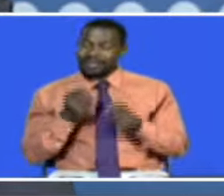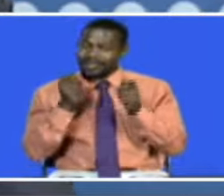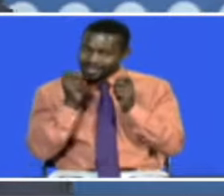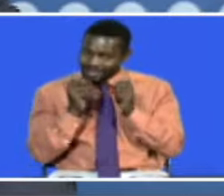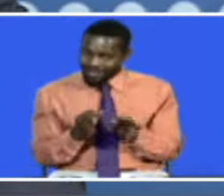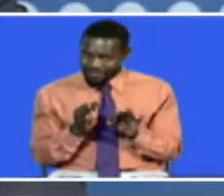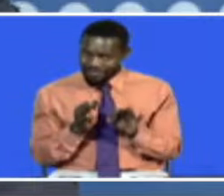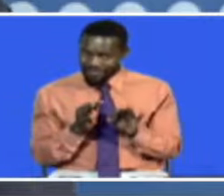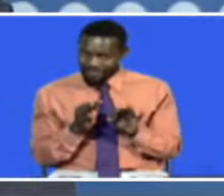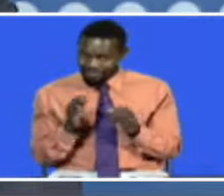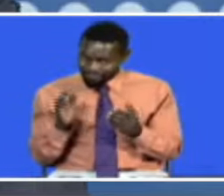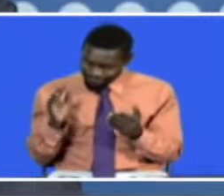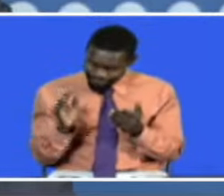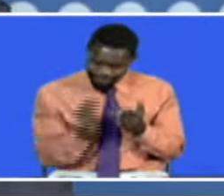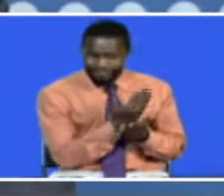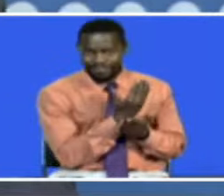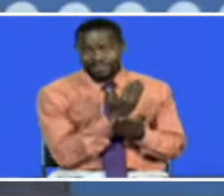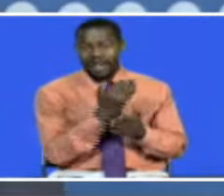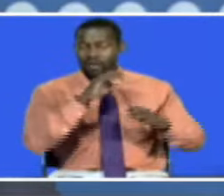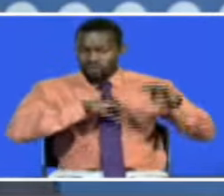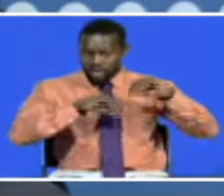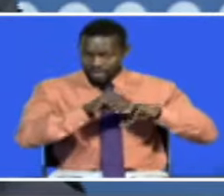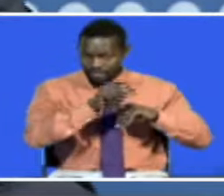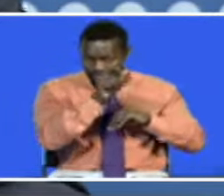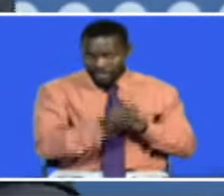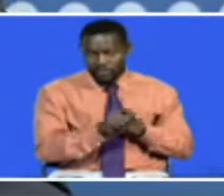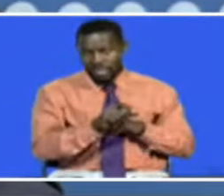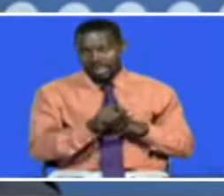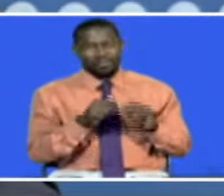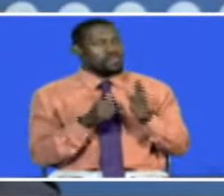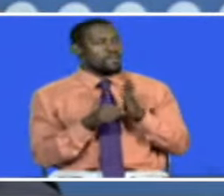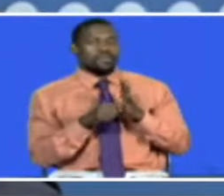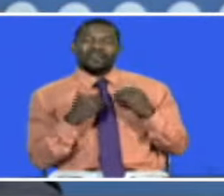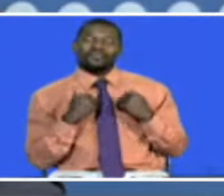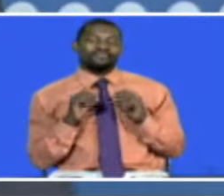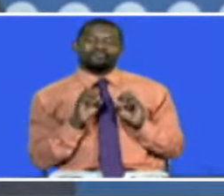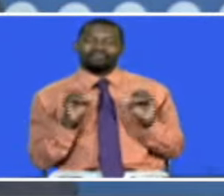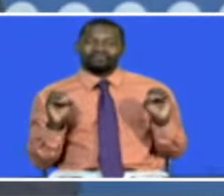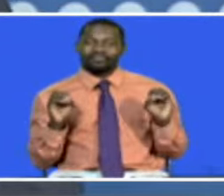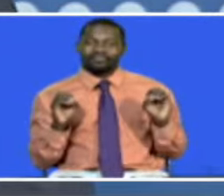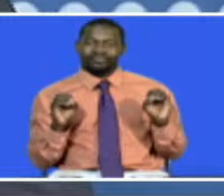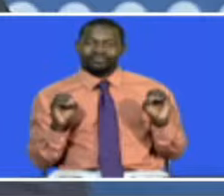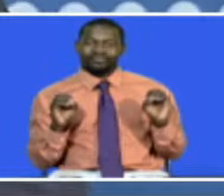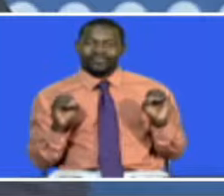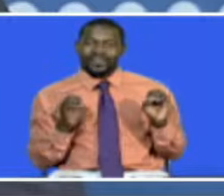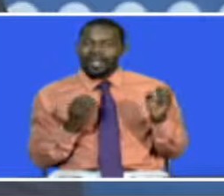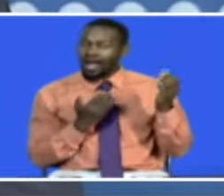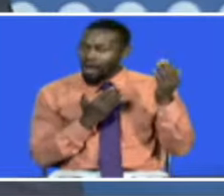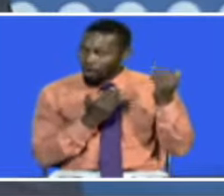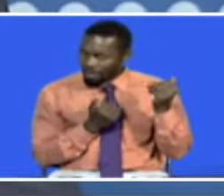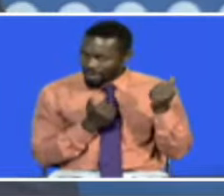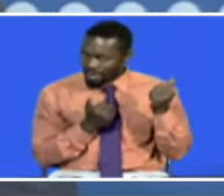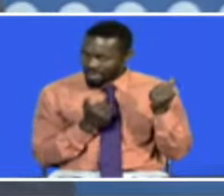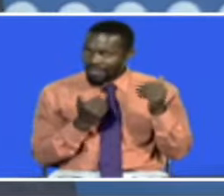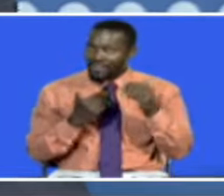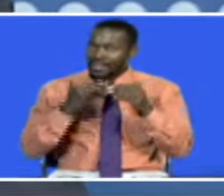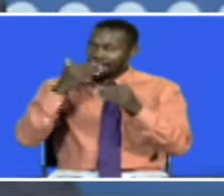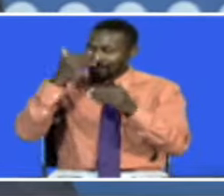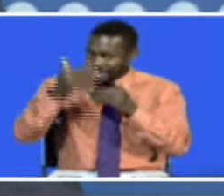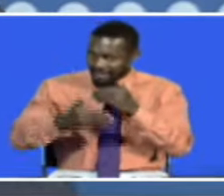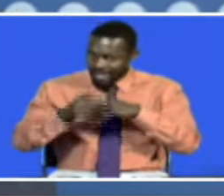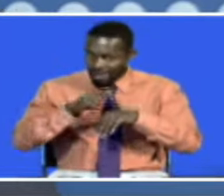and it is sweeping one area of corruption, let it sweep. And I hope the next day it is a